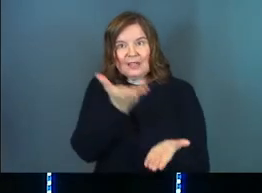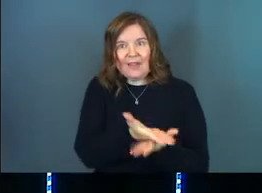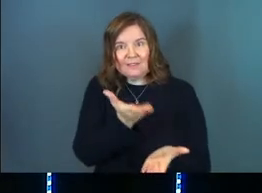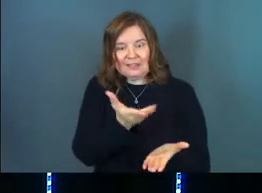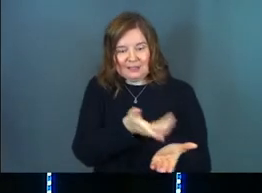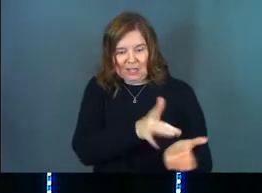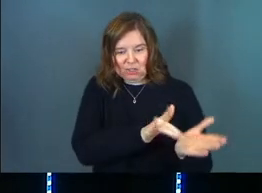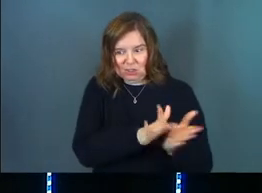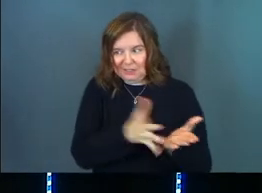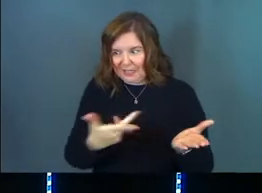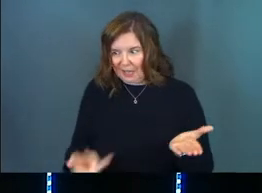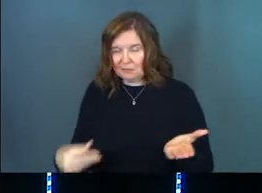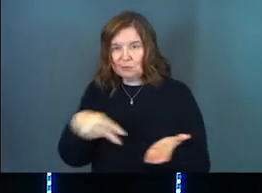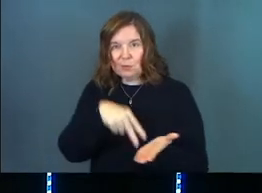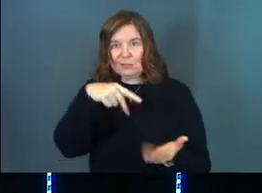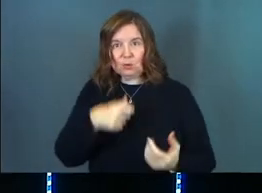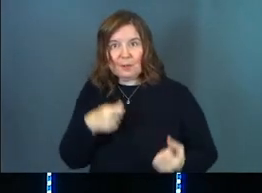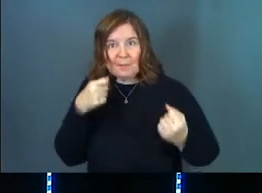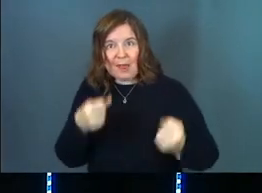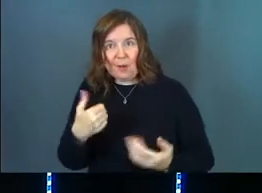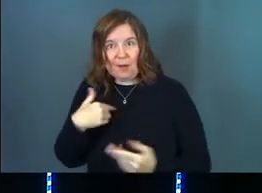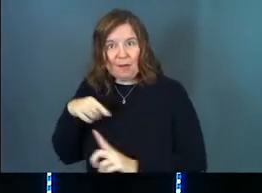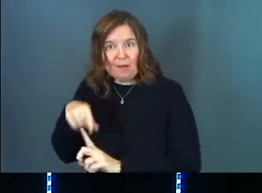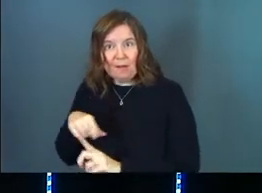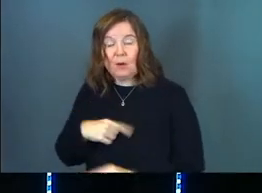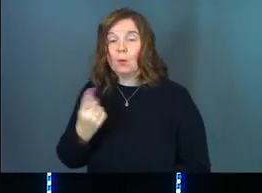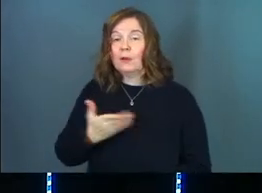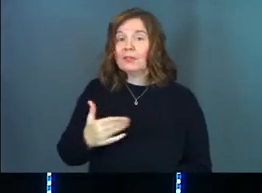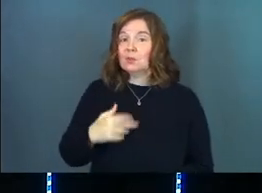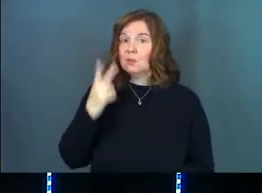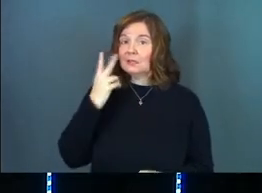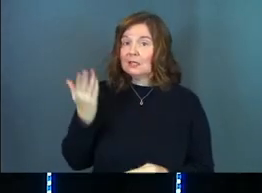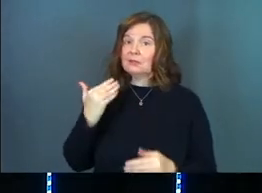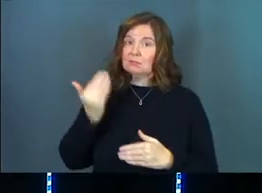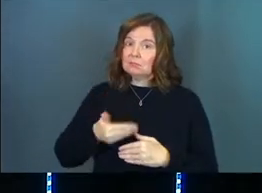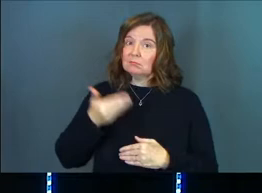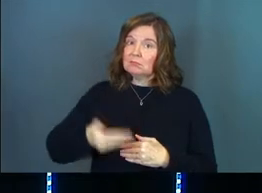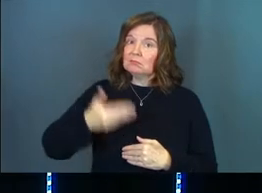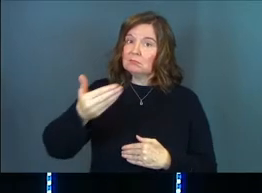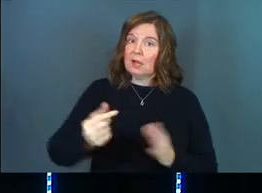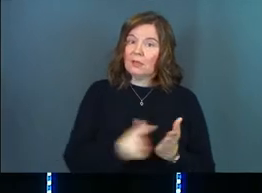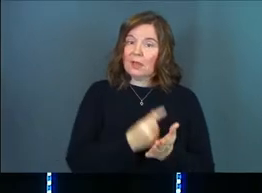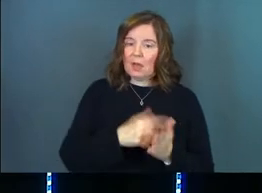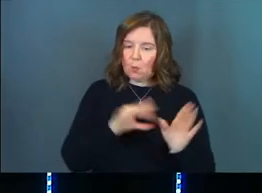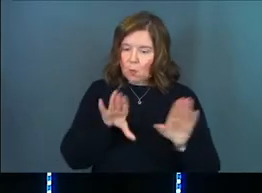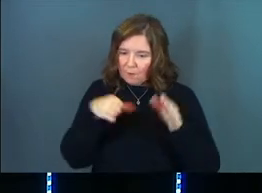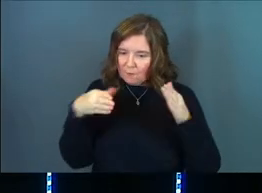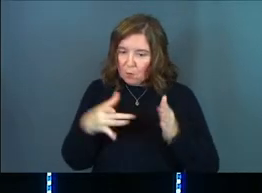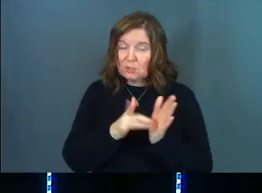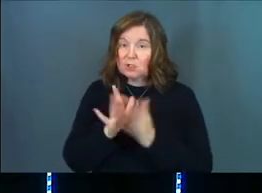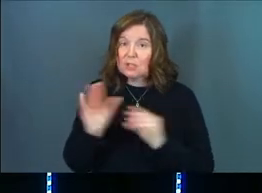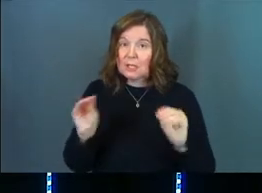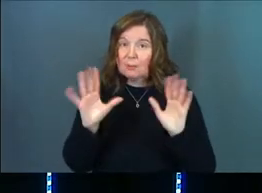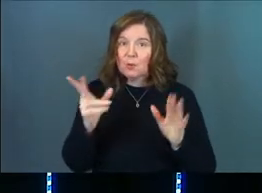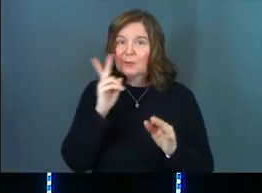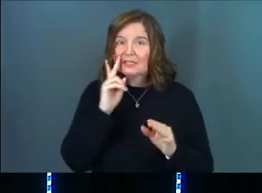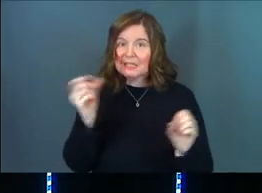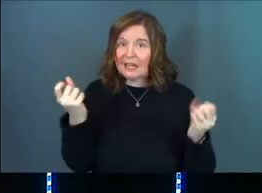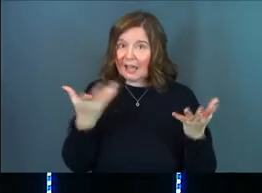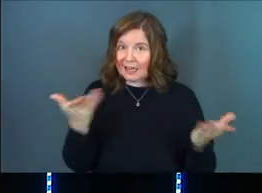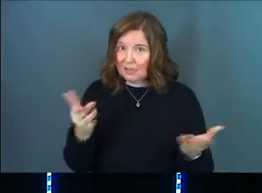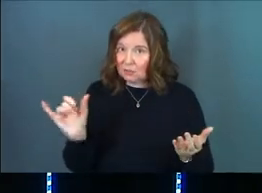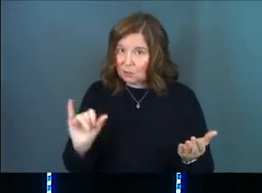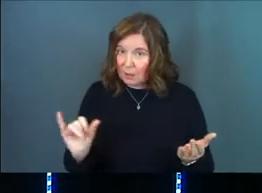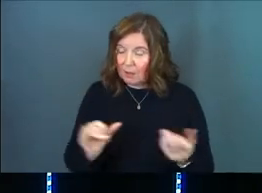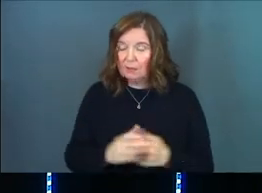evidence that Jesus had resurrection power. And one of the things you see all through the Gospels, and as we focused on Jesus' miracles, we've seen it a lot